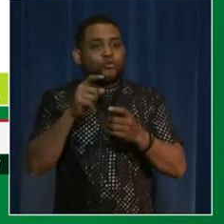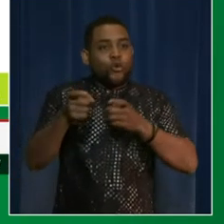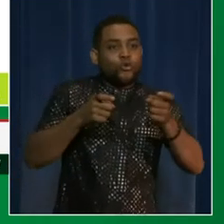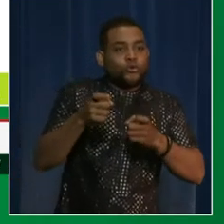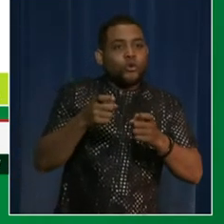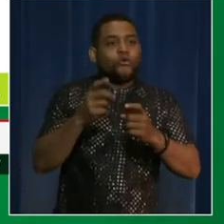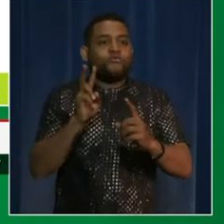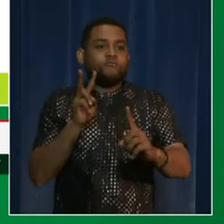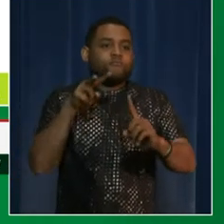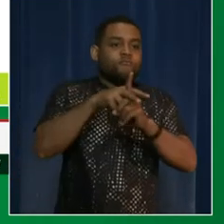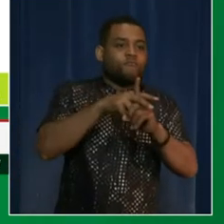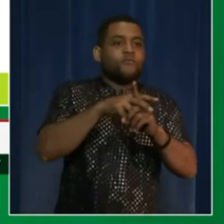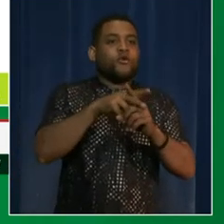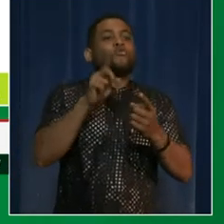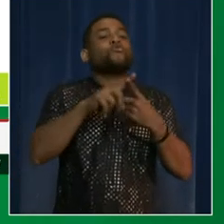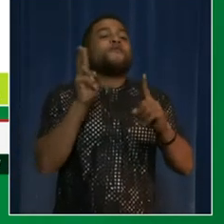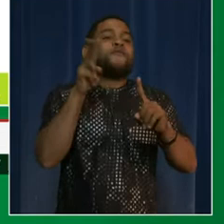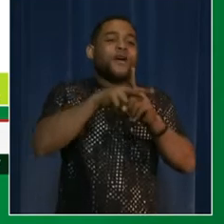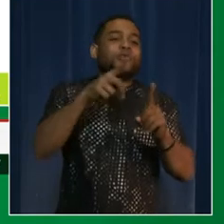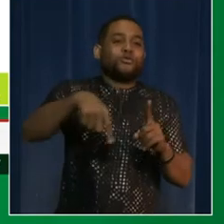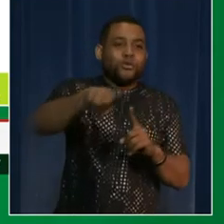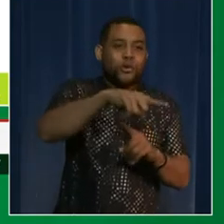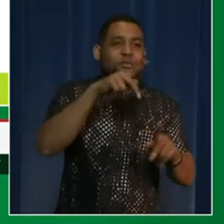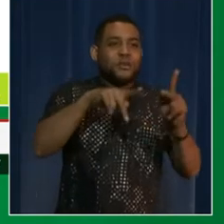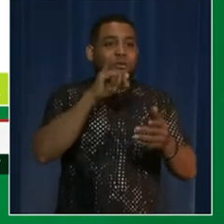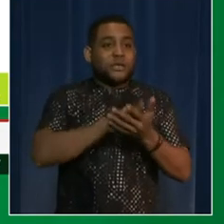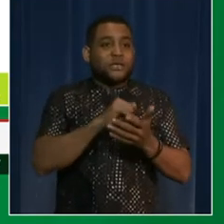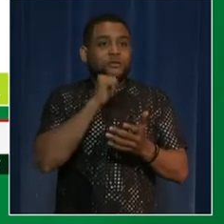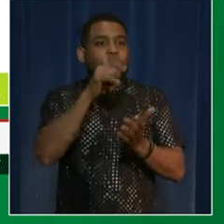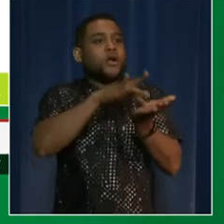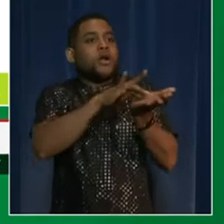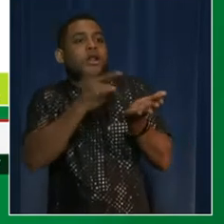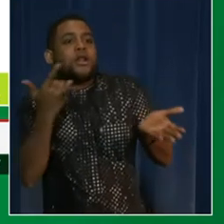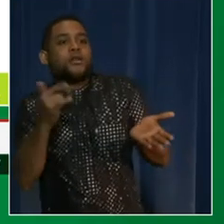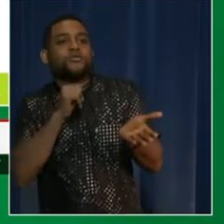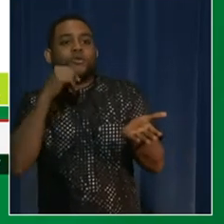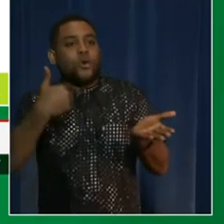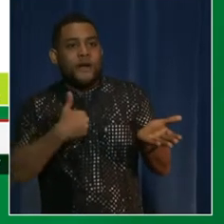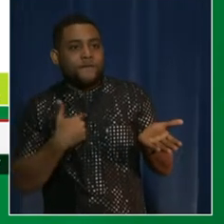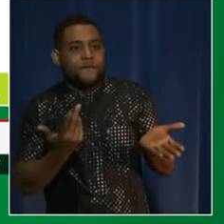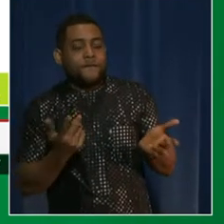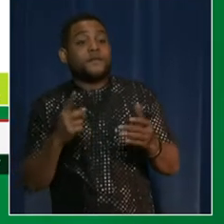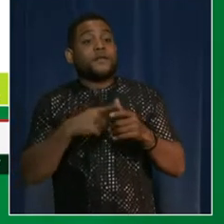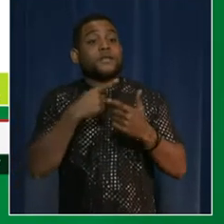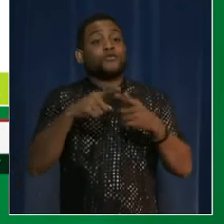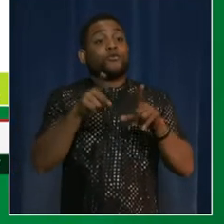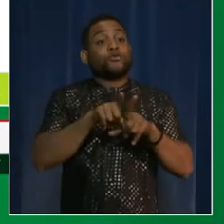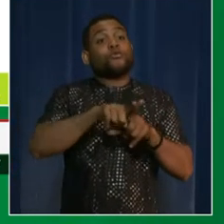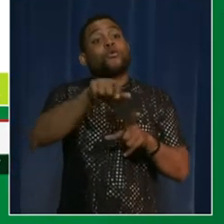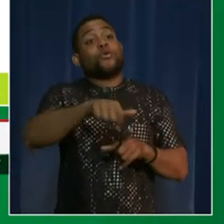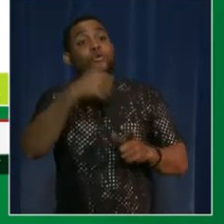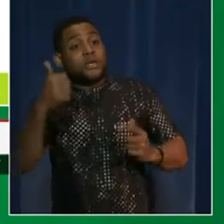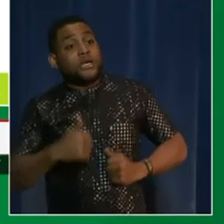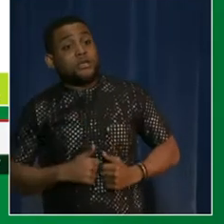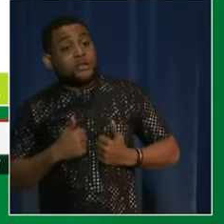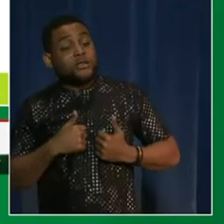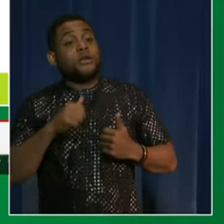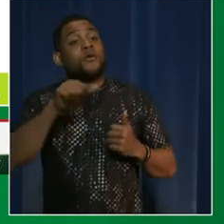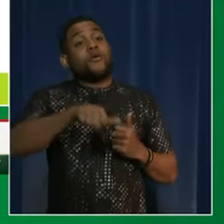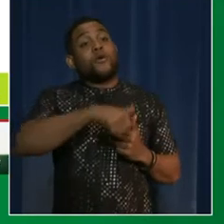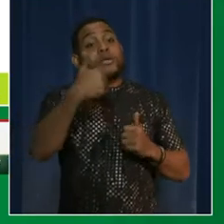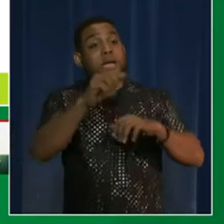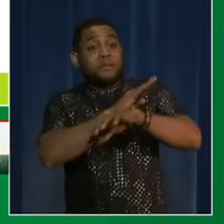disadvantaged business enterprises and or resident-owned businesses, or any entities including